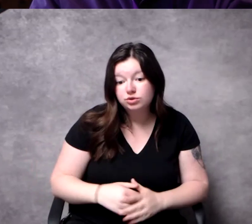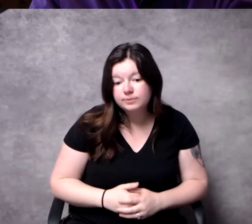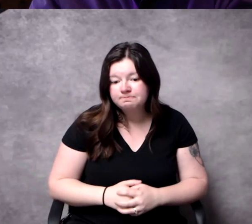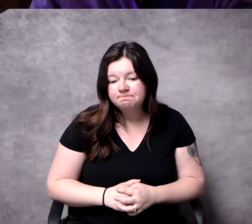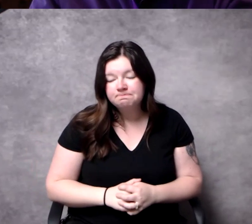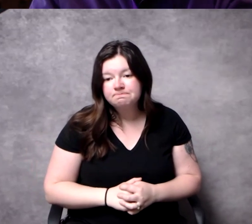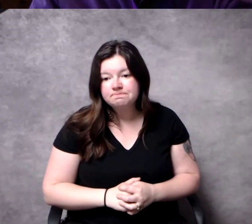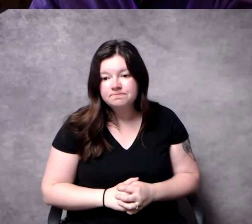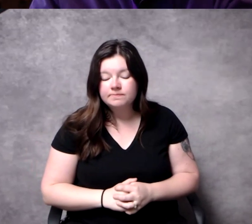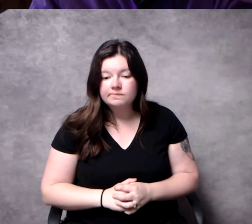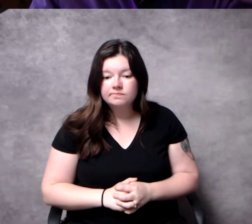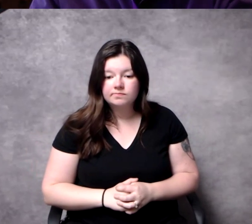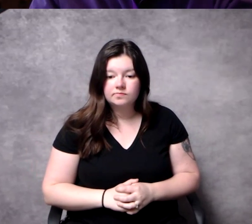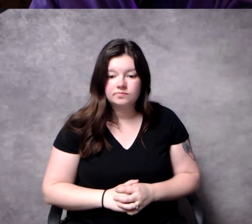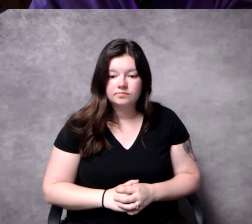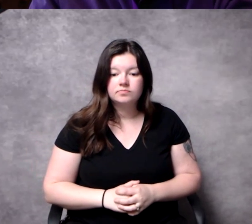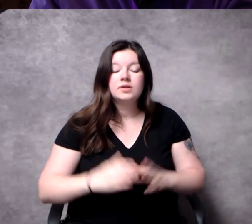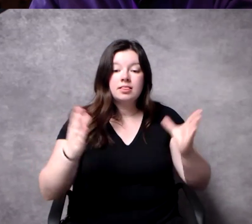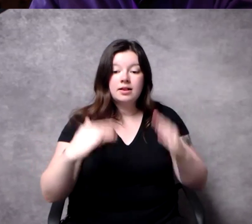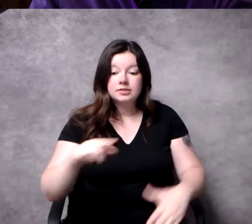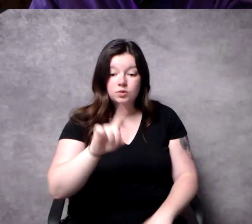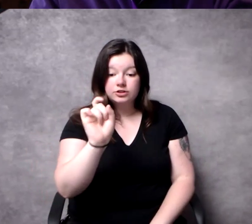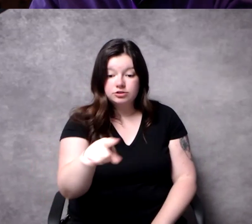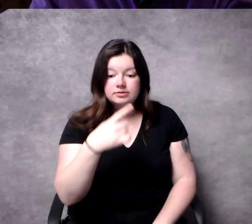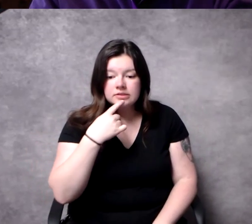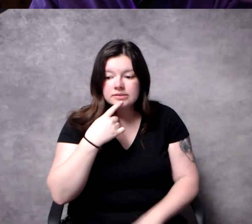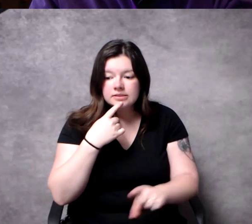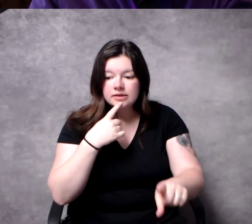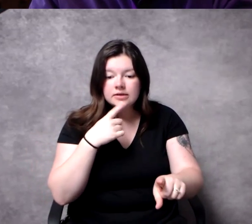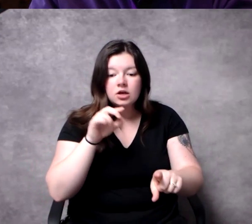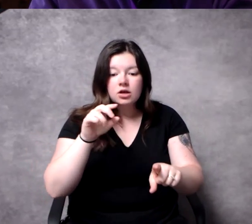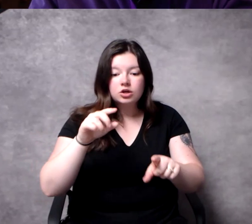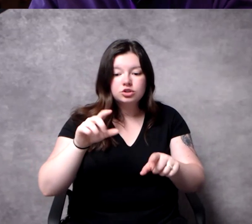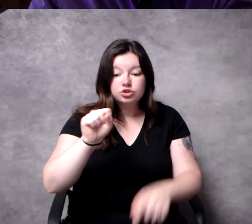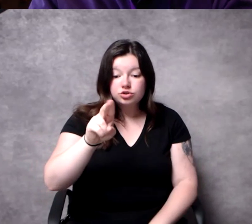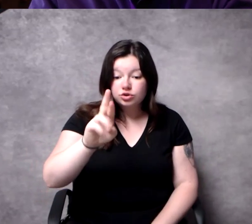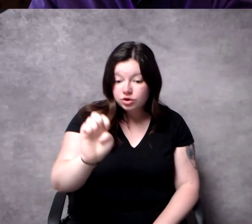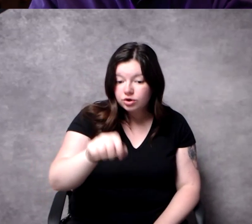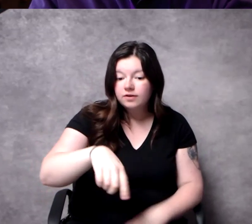Okay, the next question asks, can you submit a Sure First R16 and an